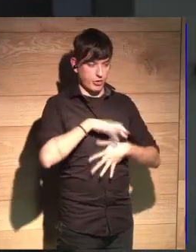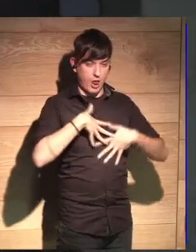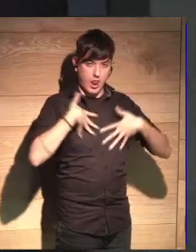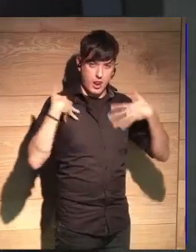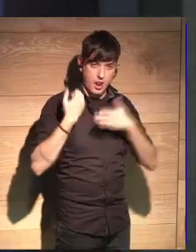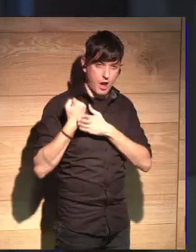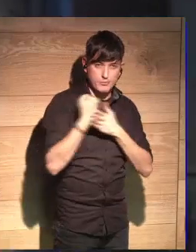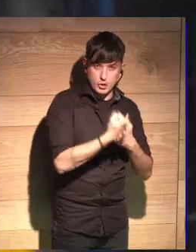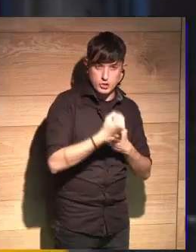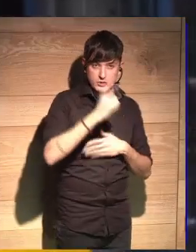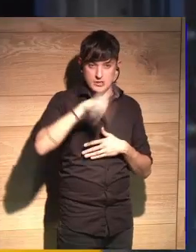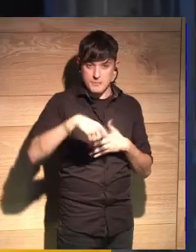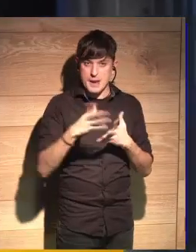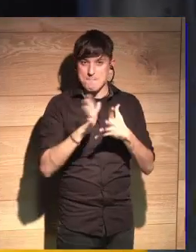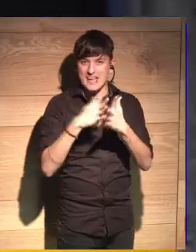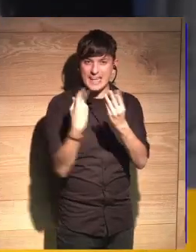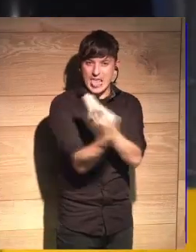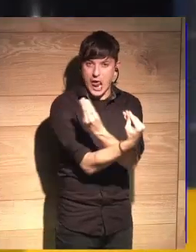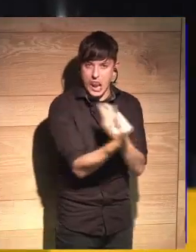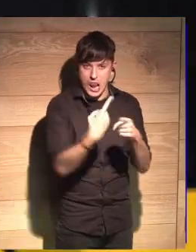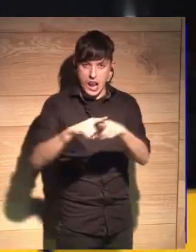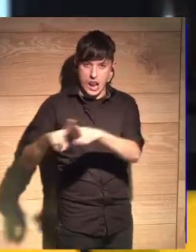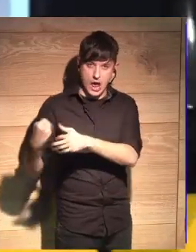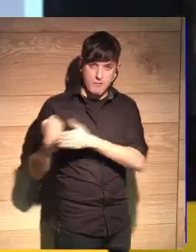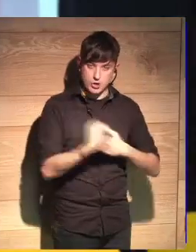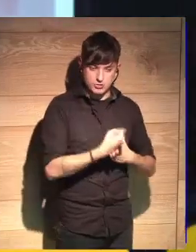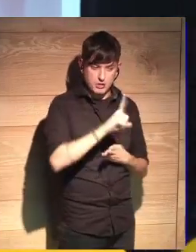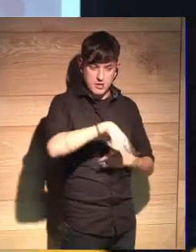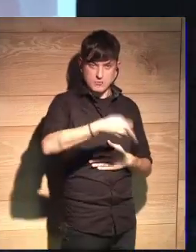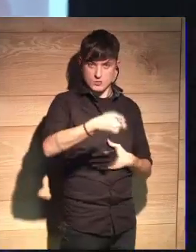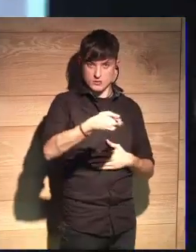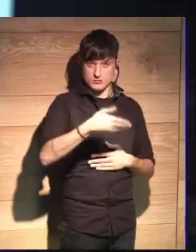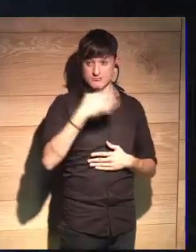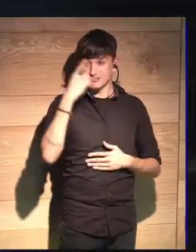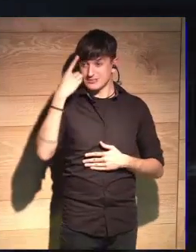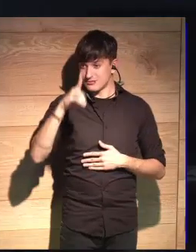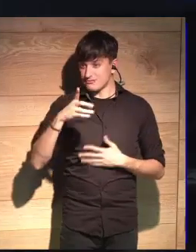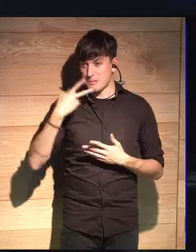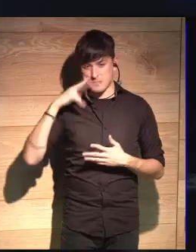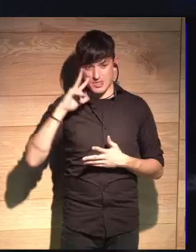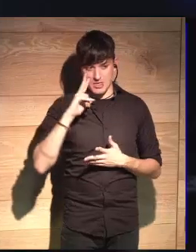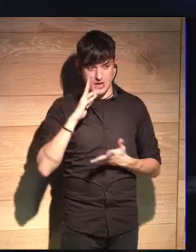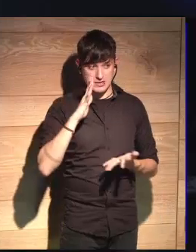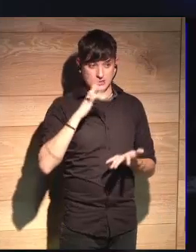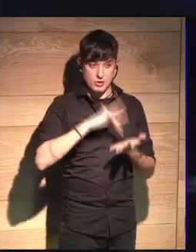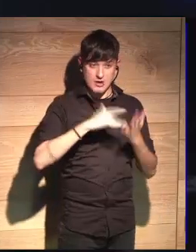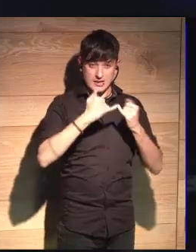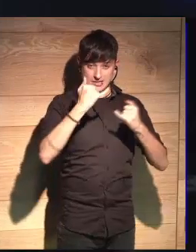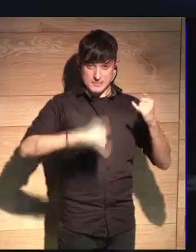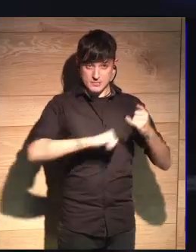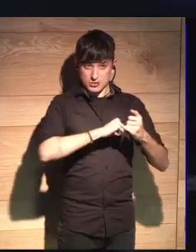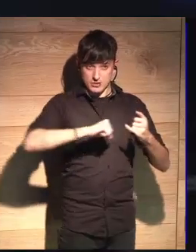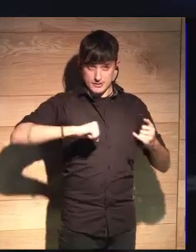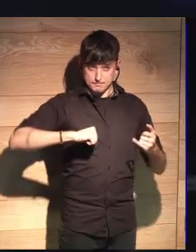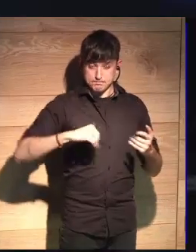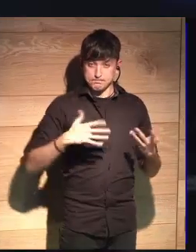material support. And I'm sure you also know from experience that in a personal crisis, it helps a lot